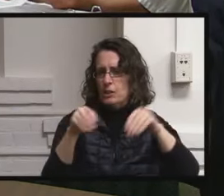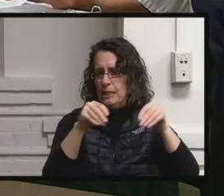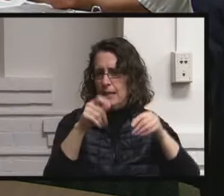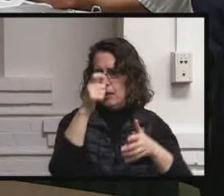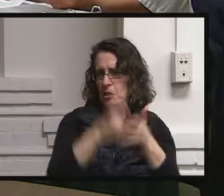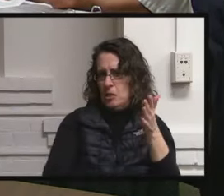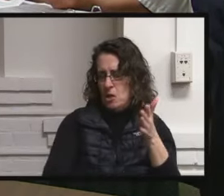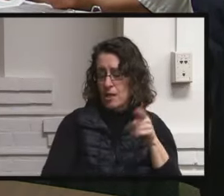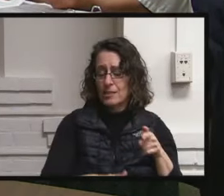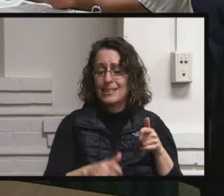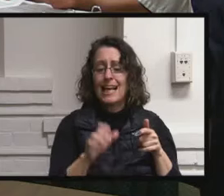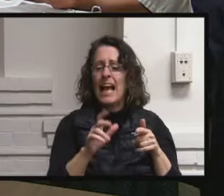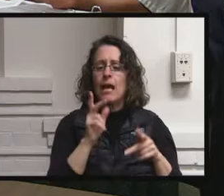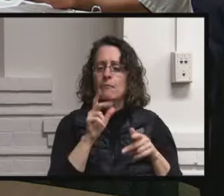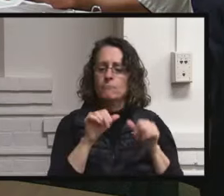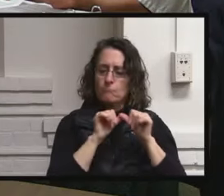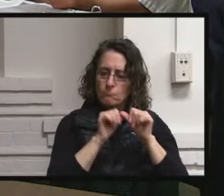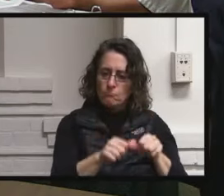new improvements.